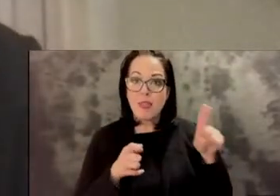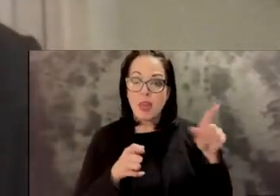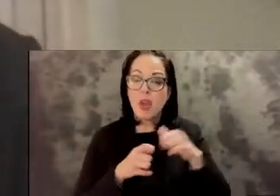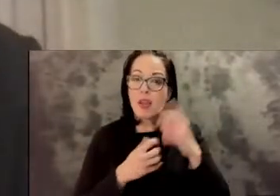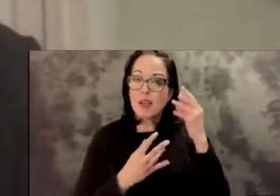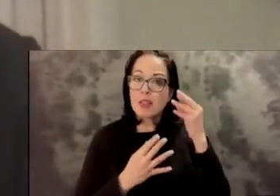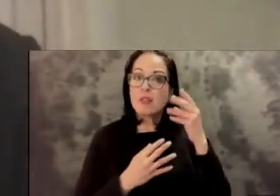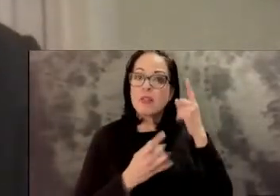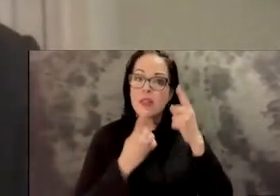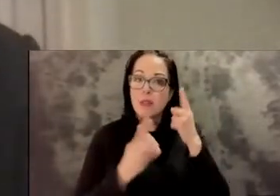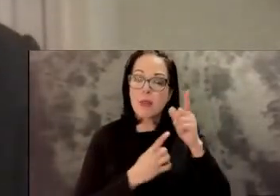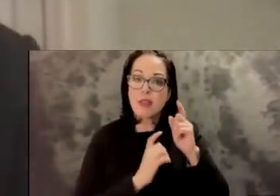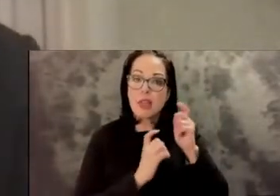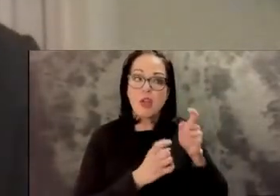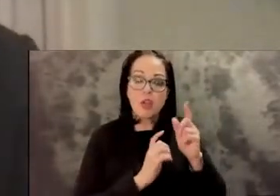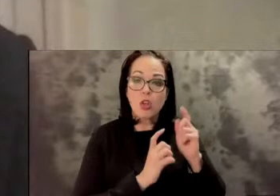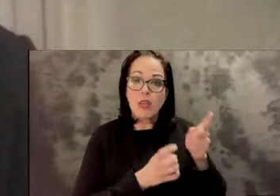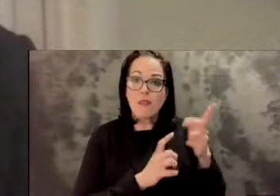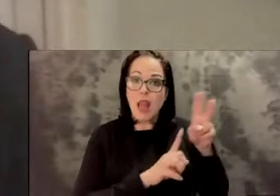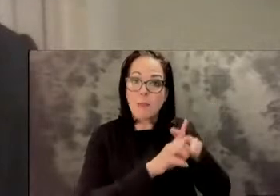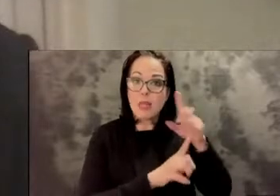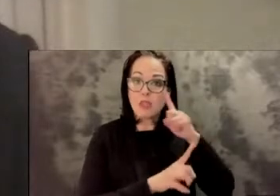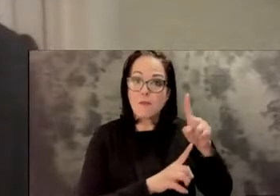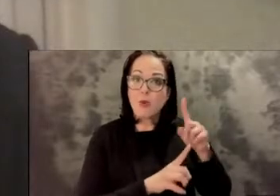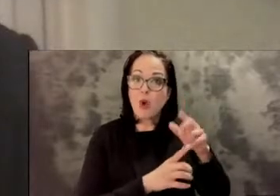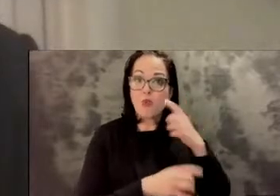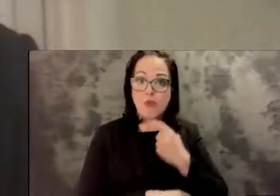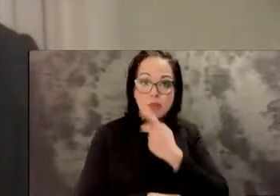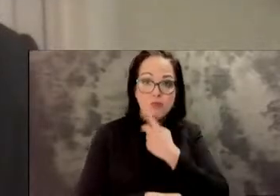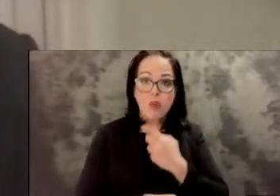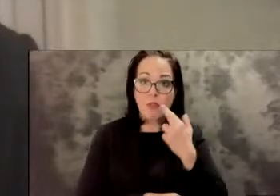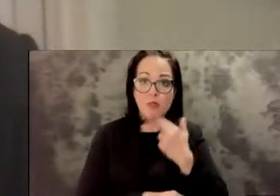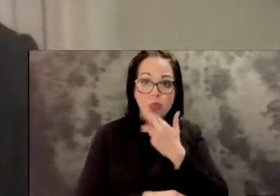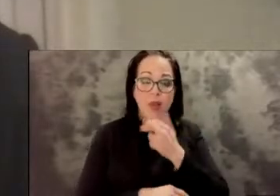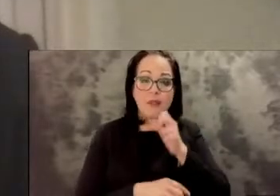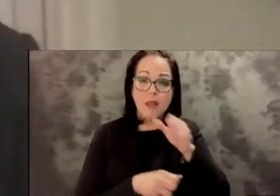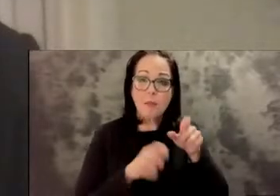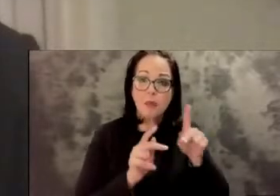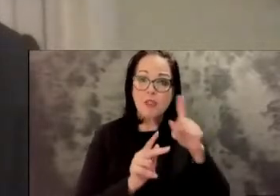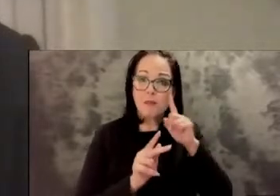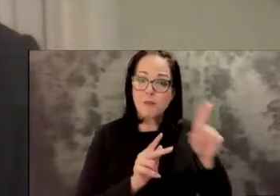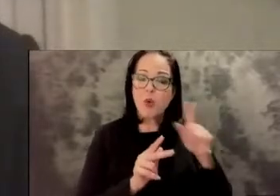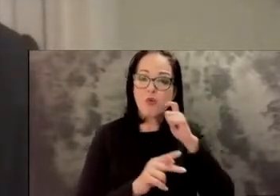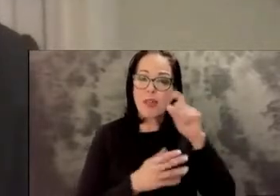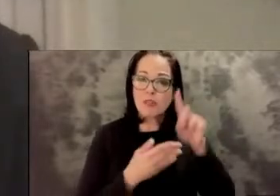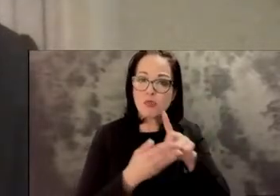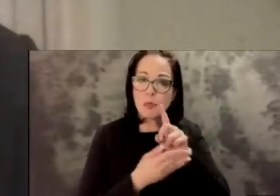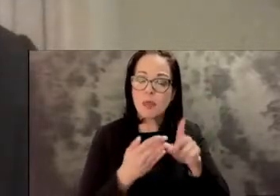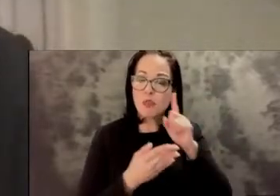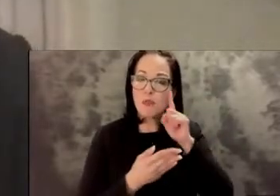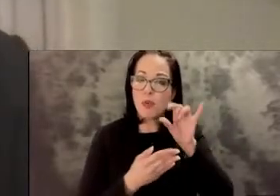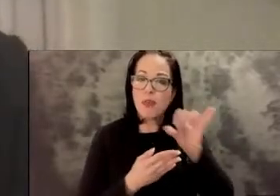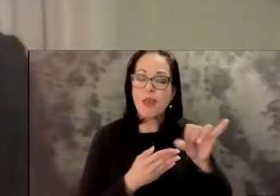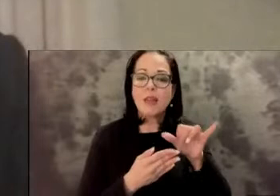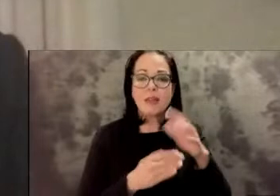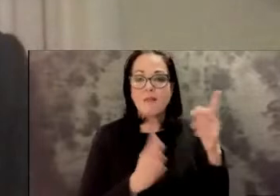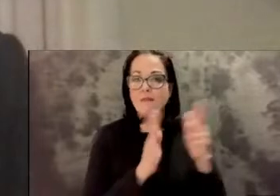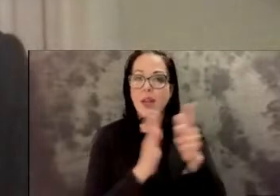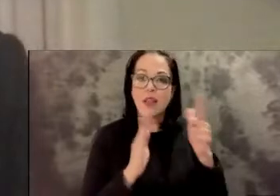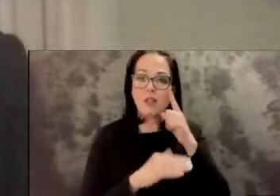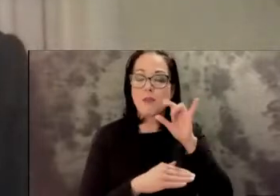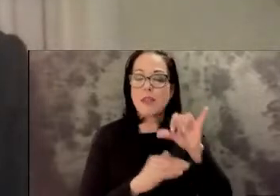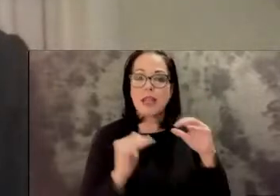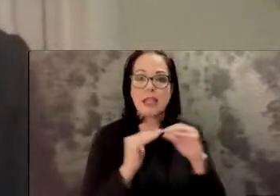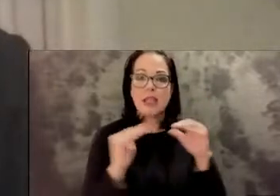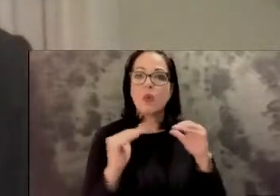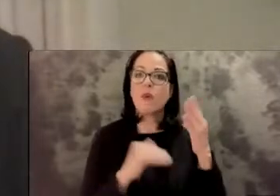of COVID relief grant applications for restaurants were impermissible race discrimination in violation of the Equal Protection Clause of the 14th